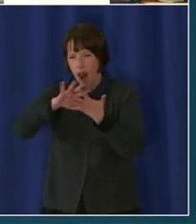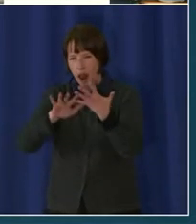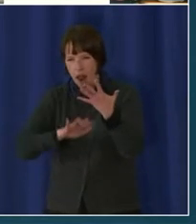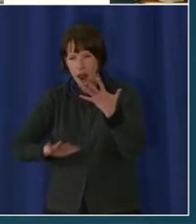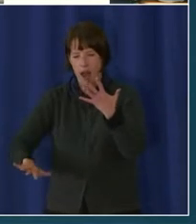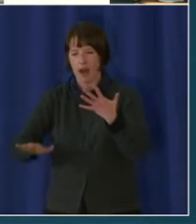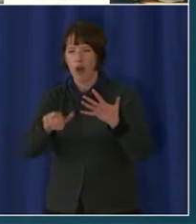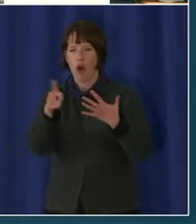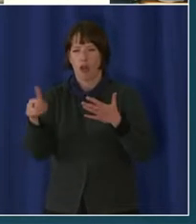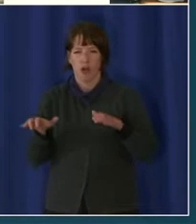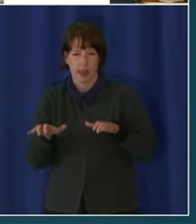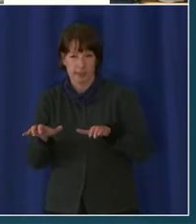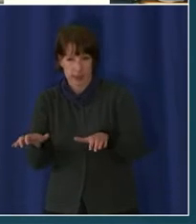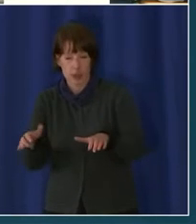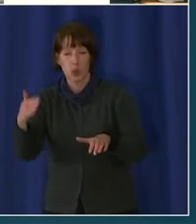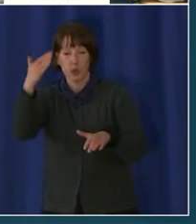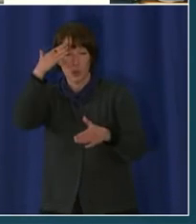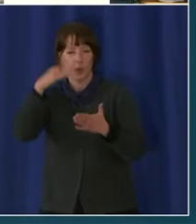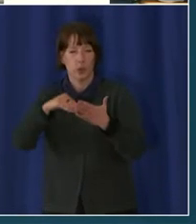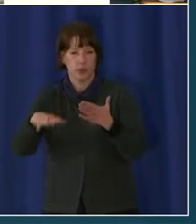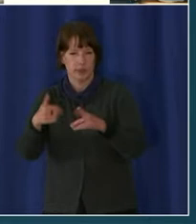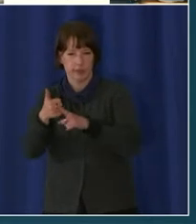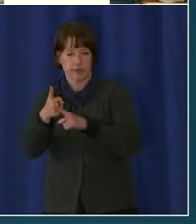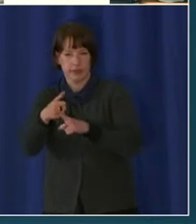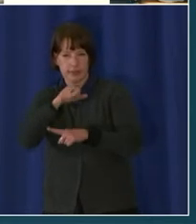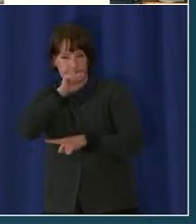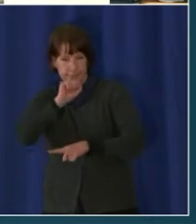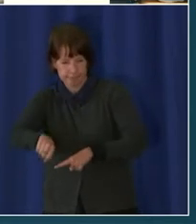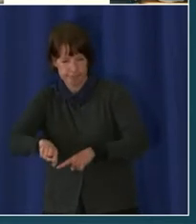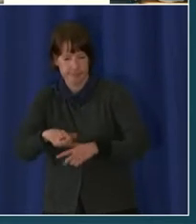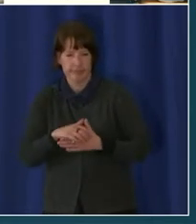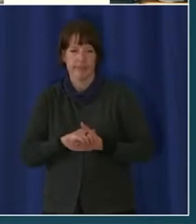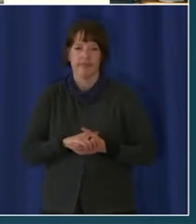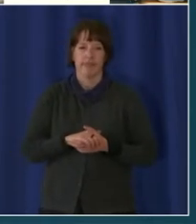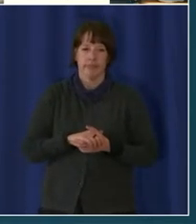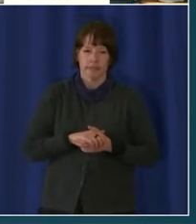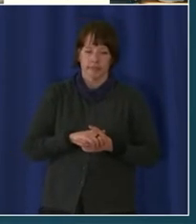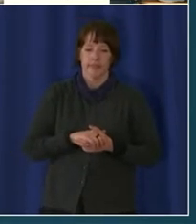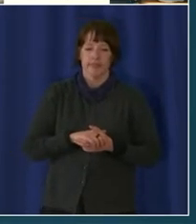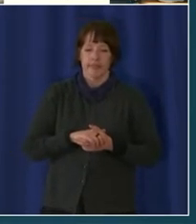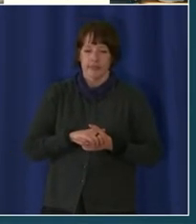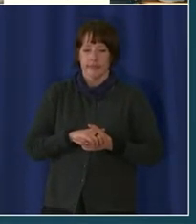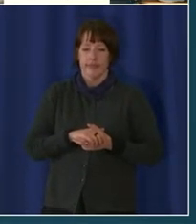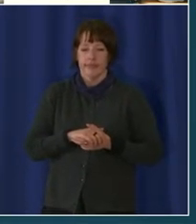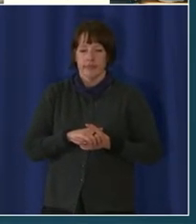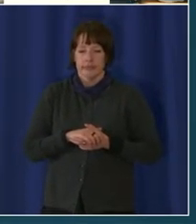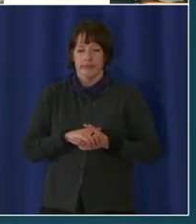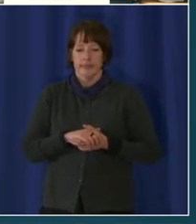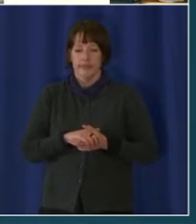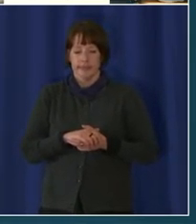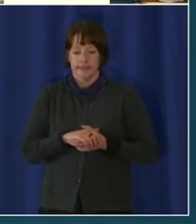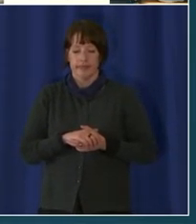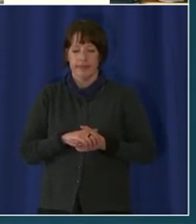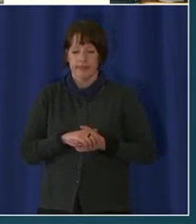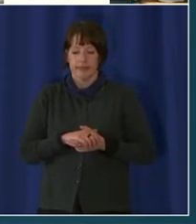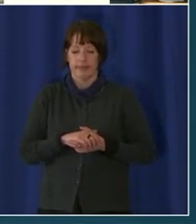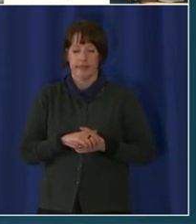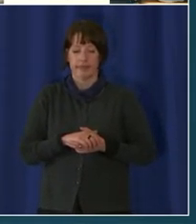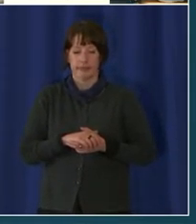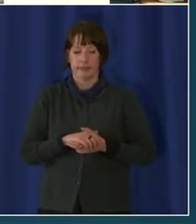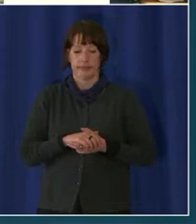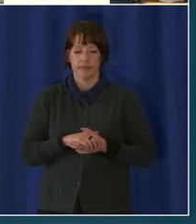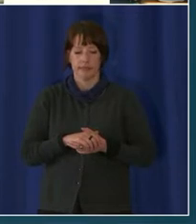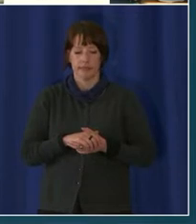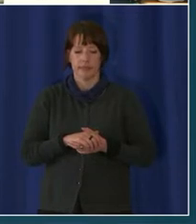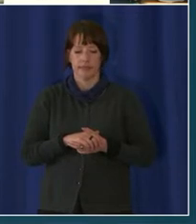those additional activities that we know students love and enjoy before they wrap up and go home in the evening. So if we're to